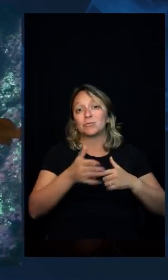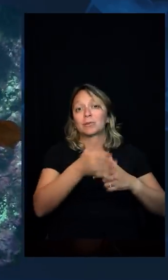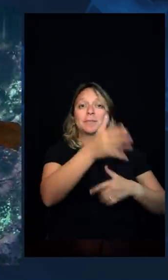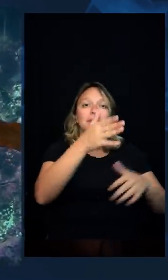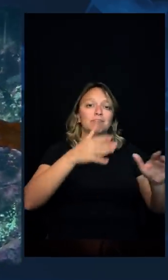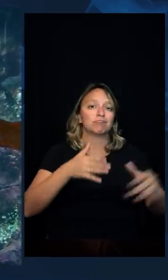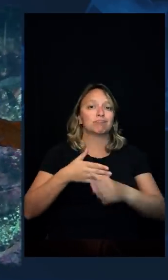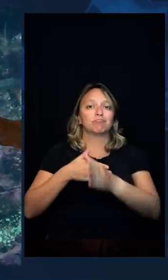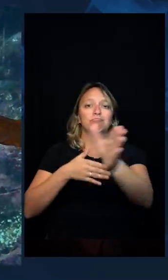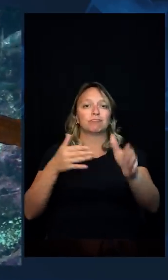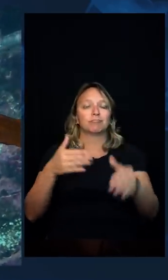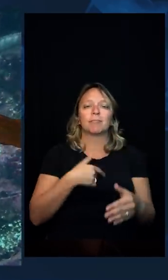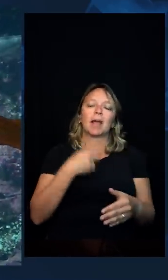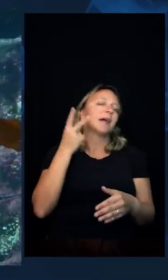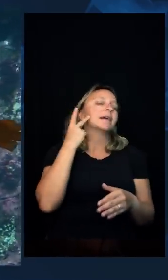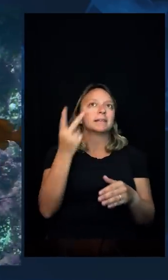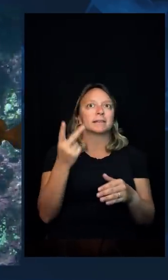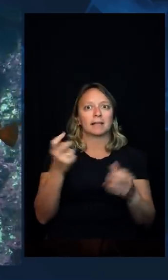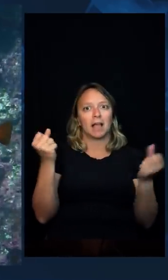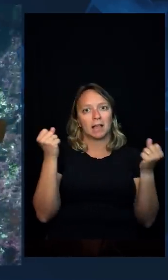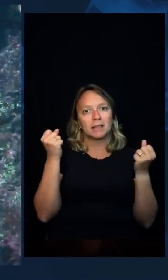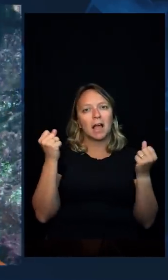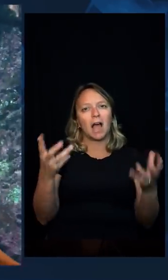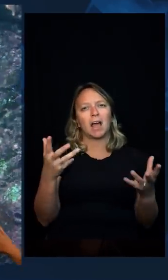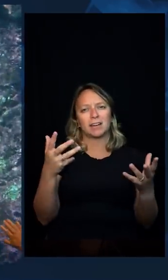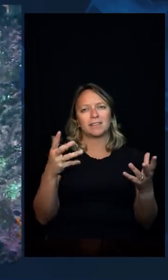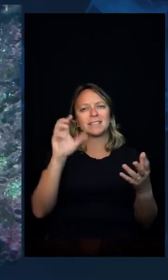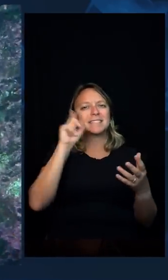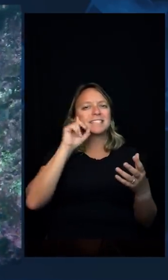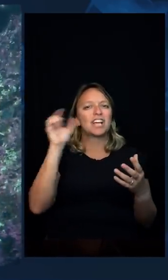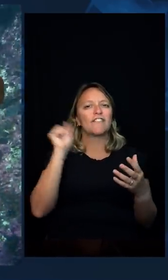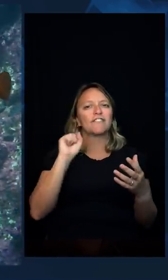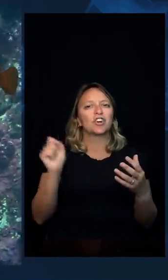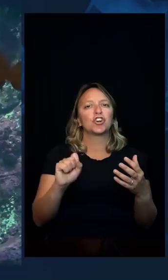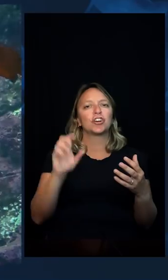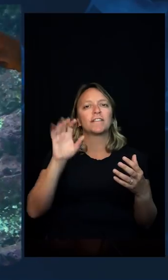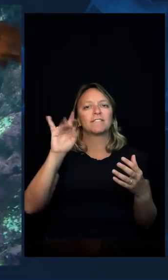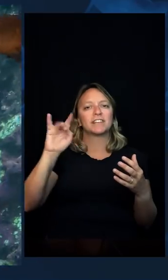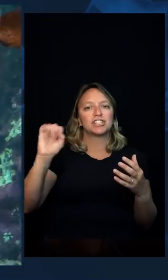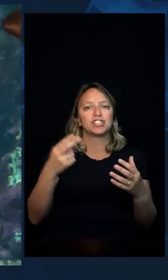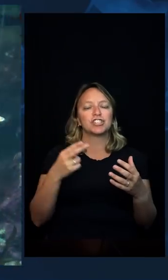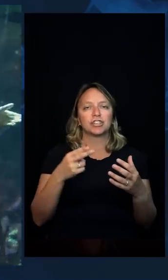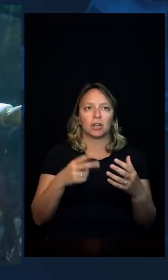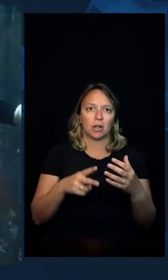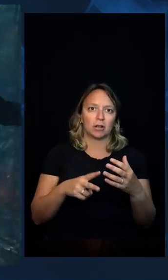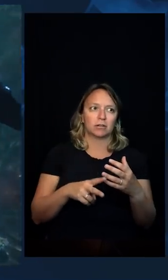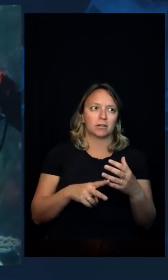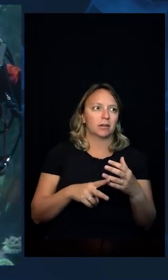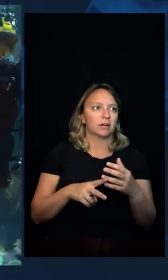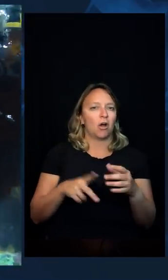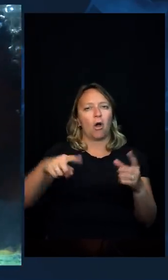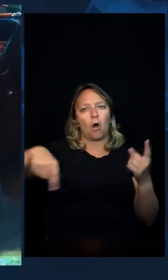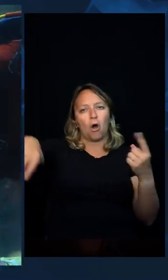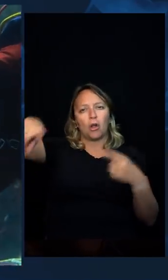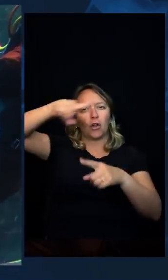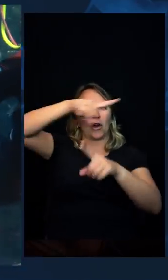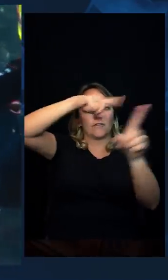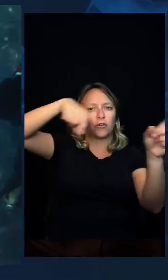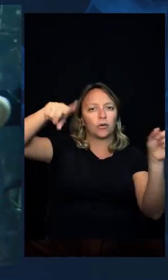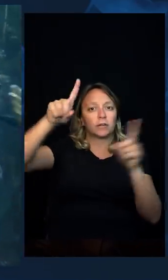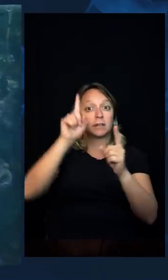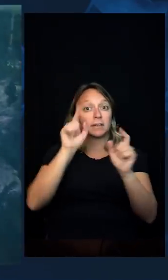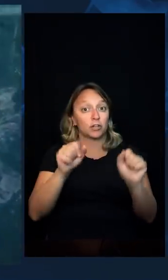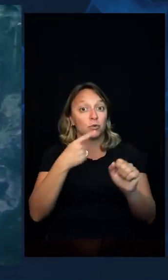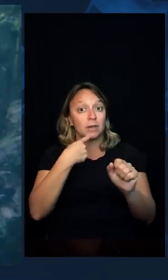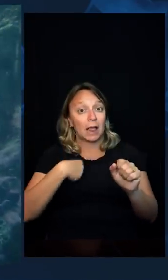you. I happen to see a lot of silverfish all the way up and around you. Let's meet some of